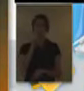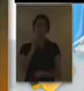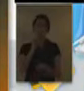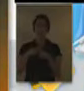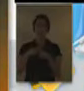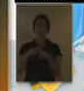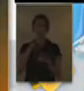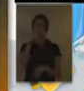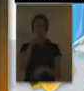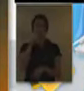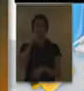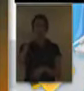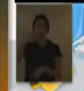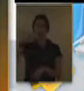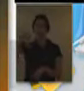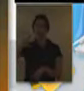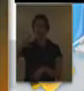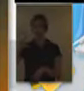are